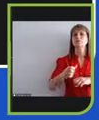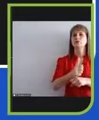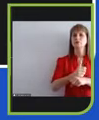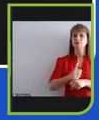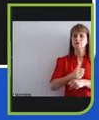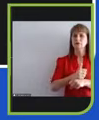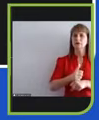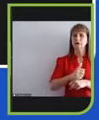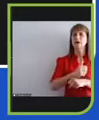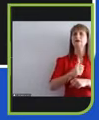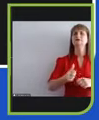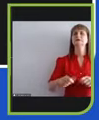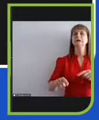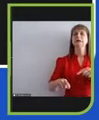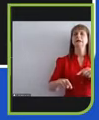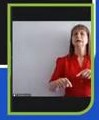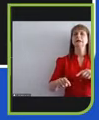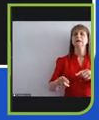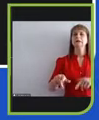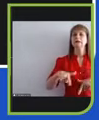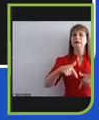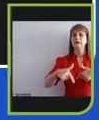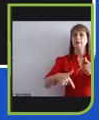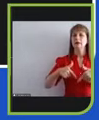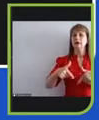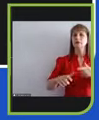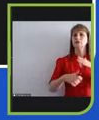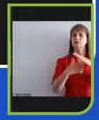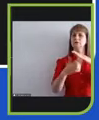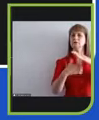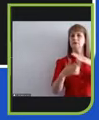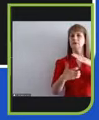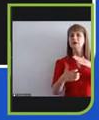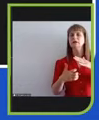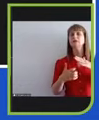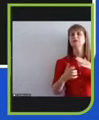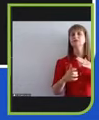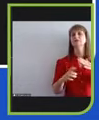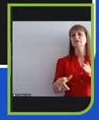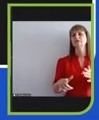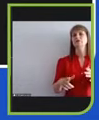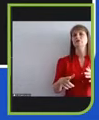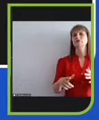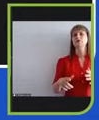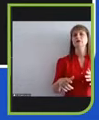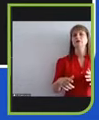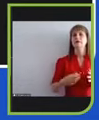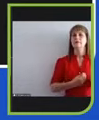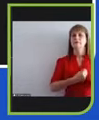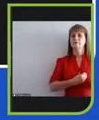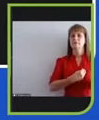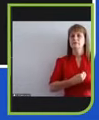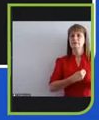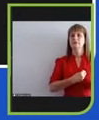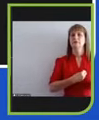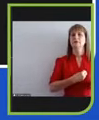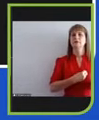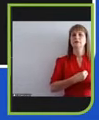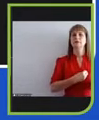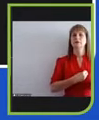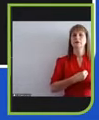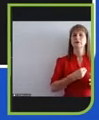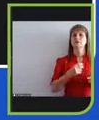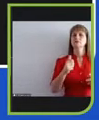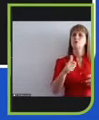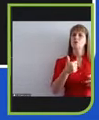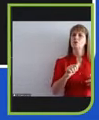live the challenges that are placed here in the 11 tendencies. I would also like remind that, in addition to